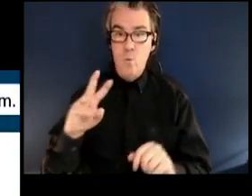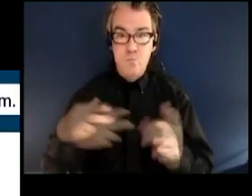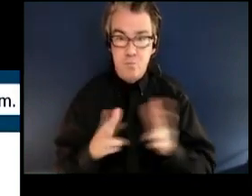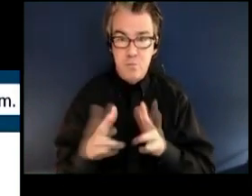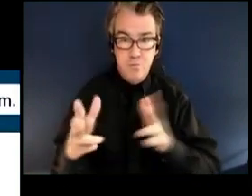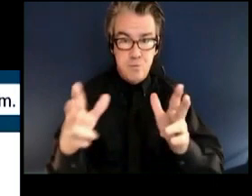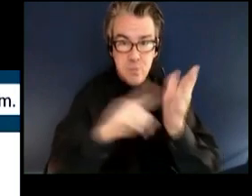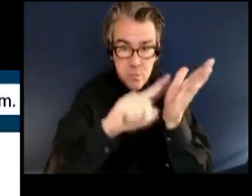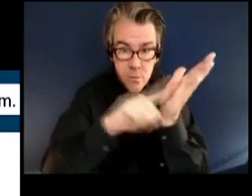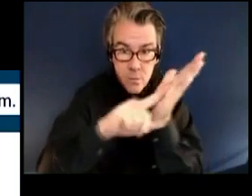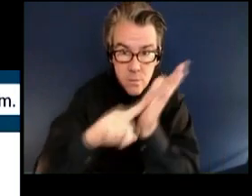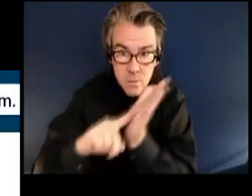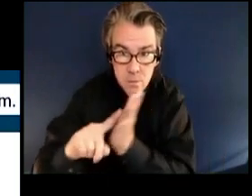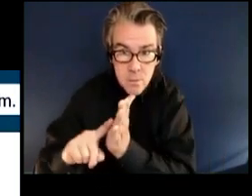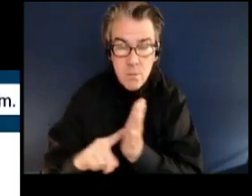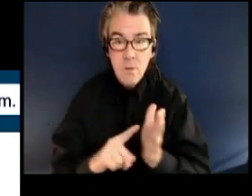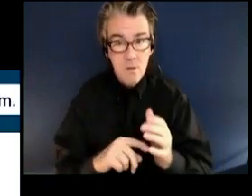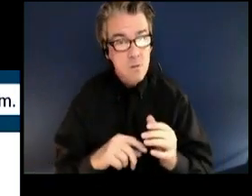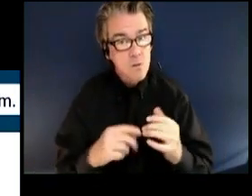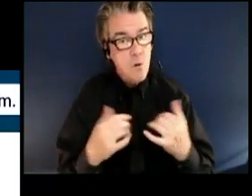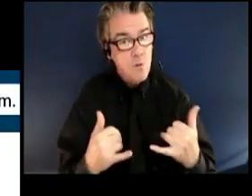for this event. Good evening, Mark.